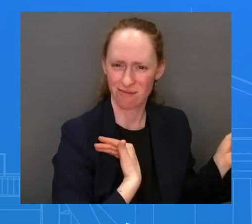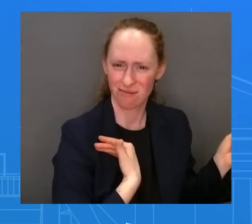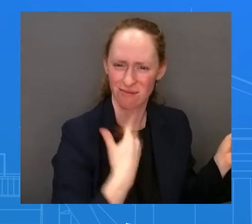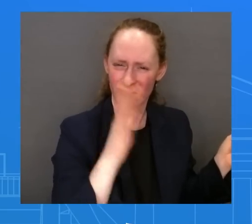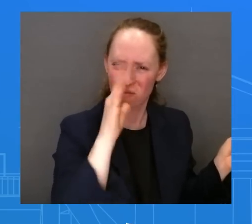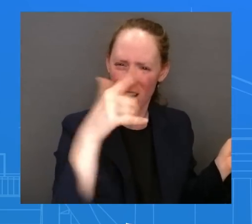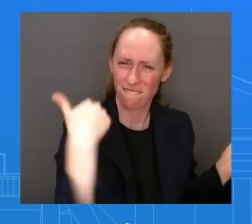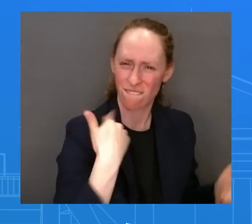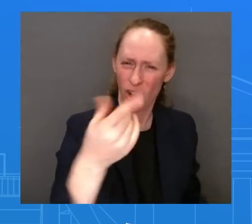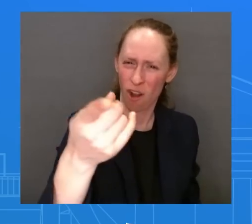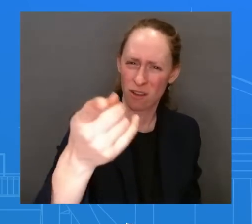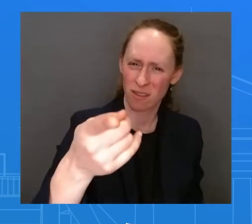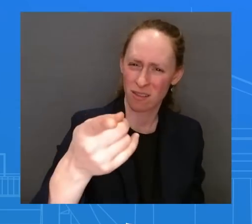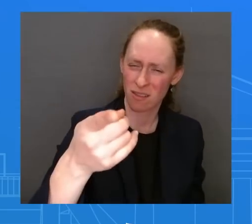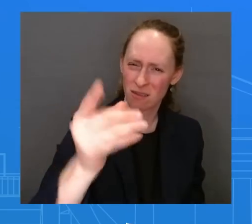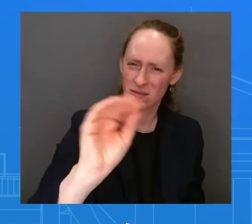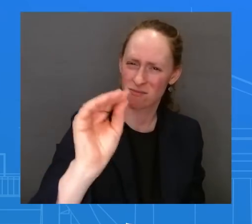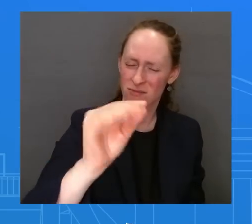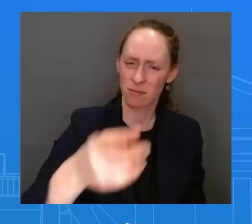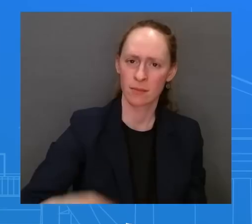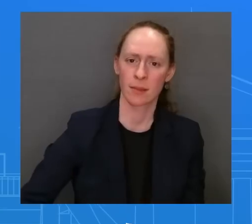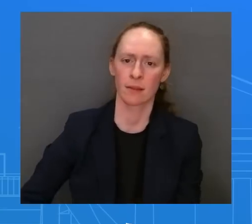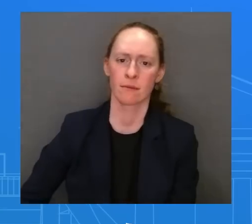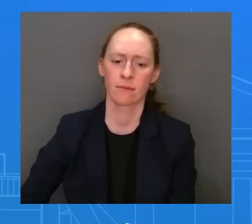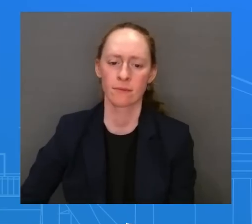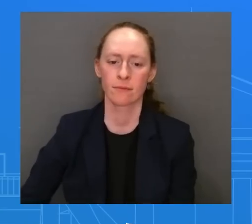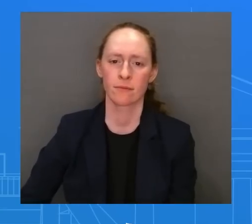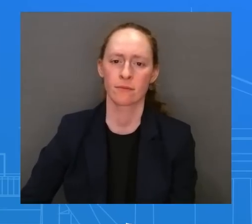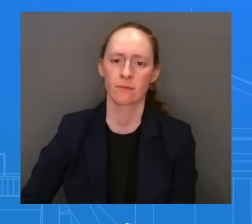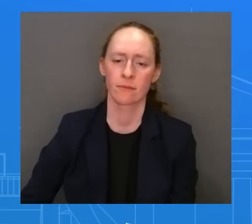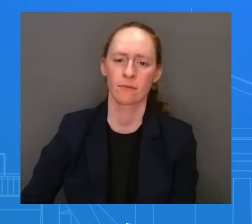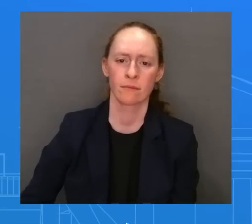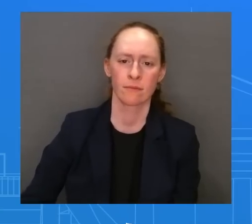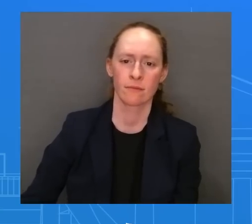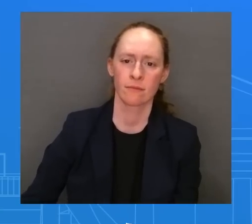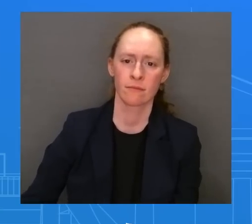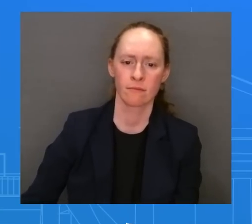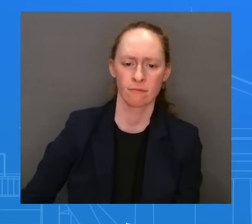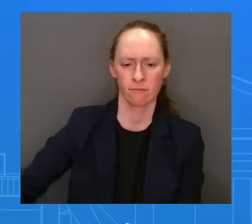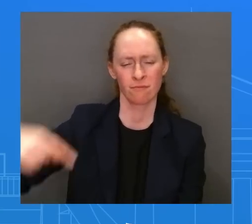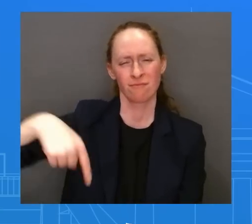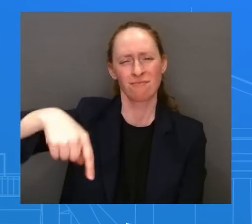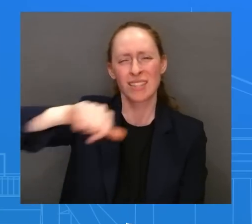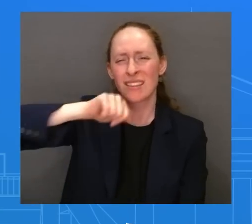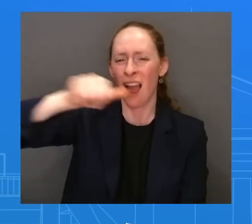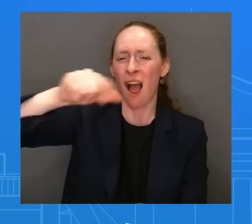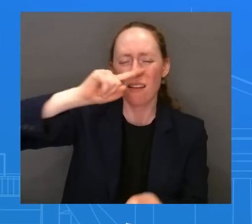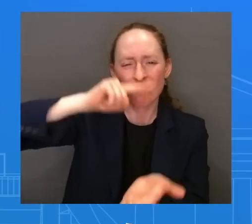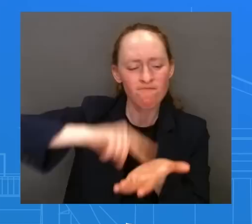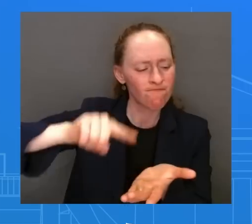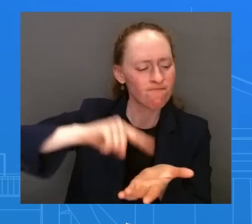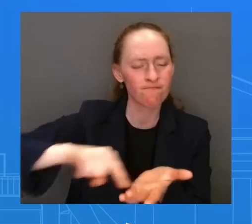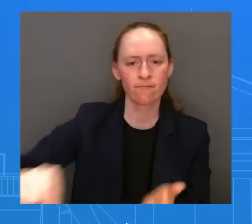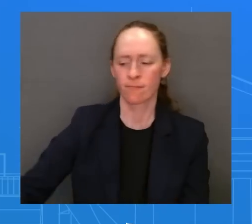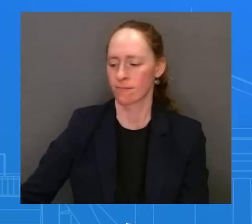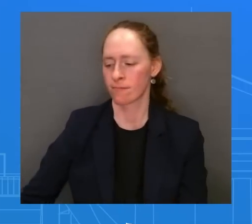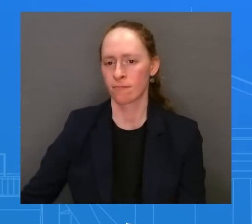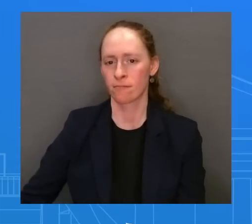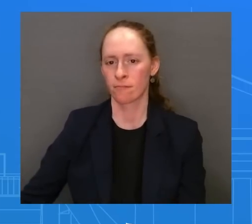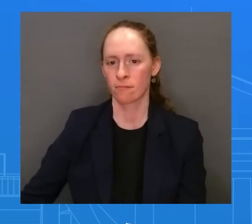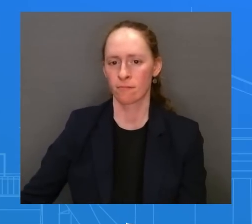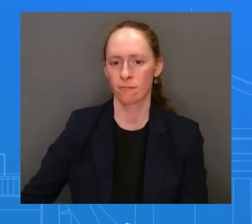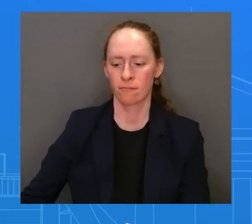they are not investigations they're not they're not criminal proceedings they are